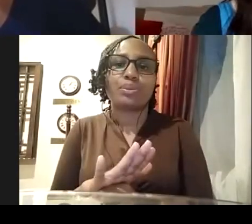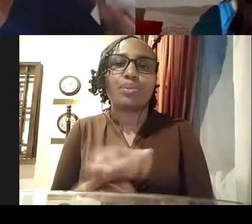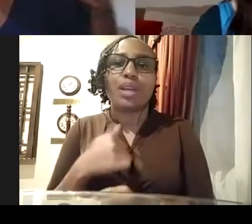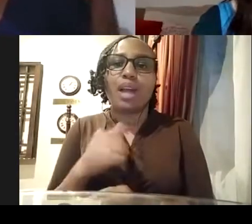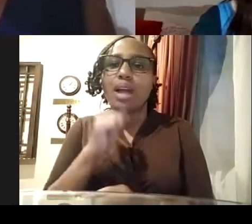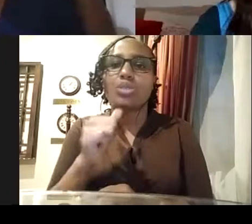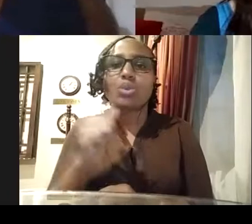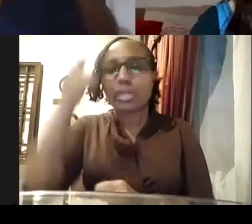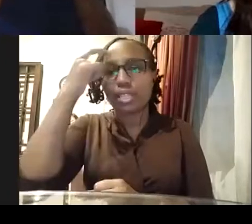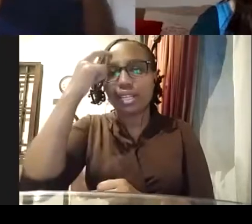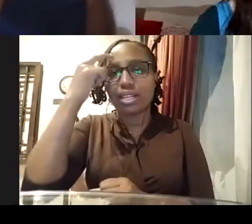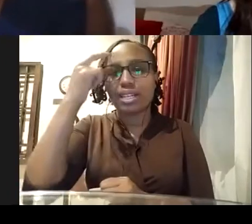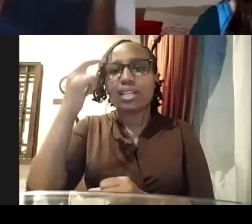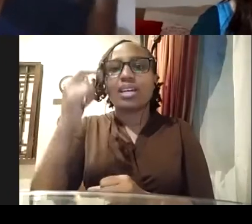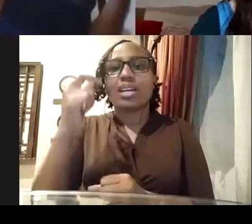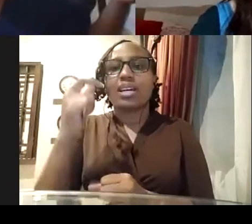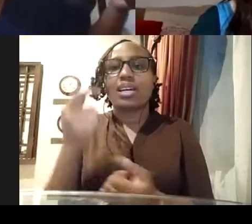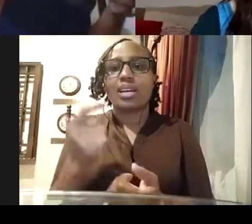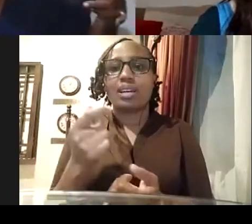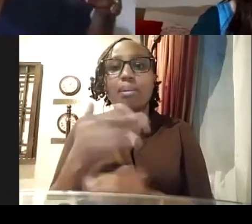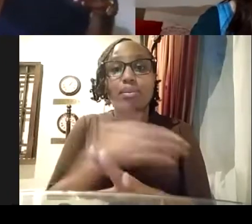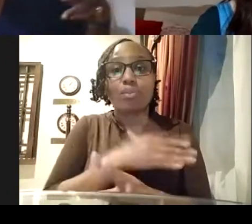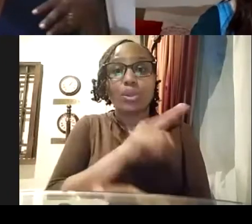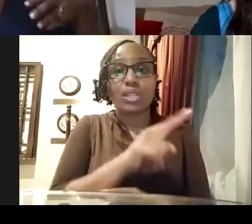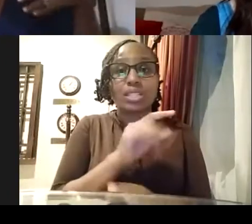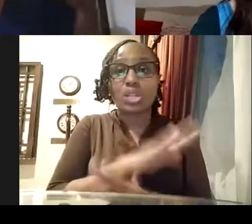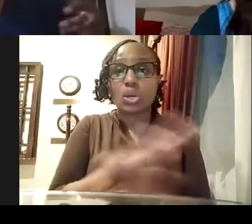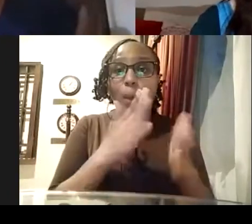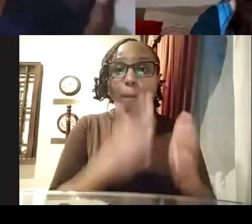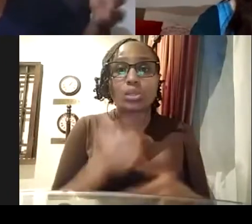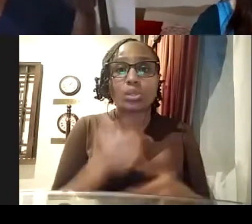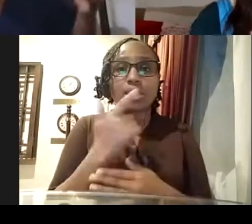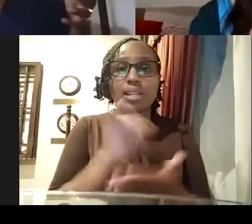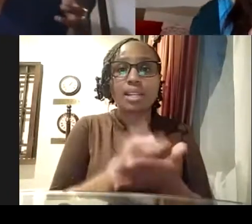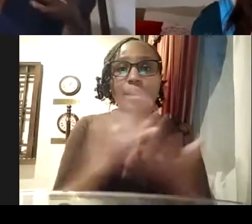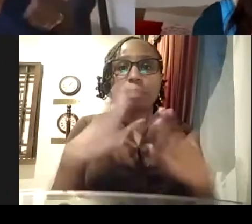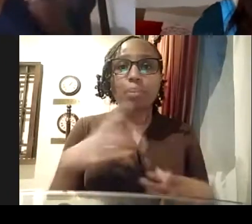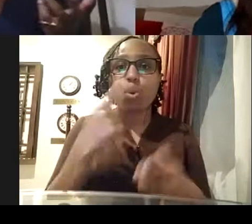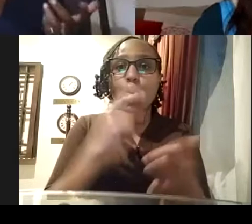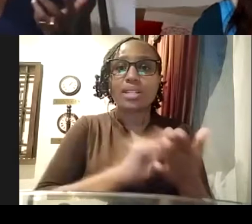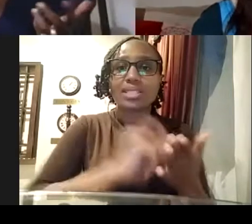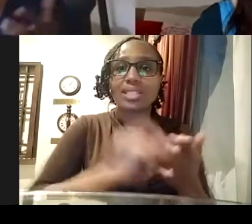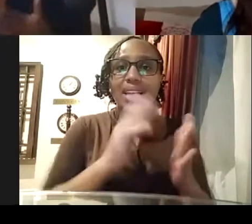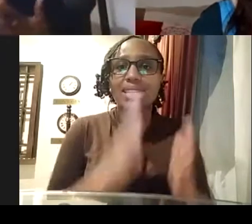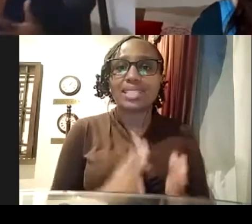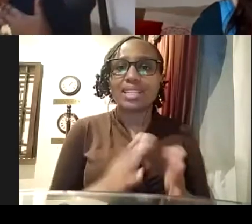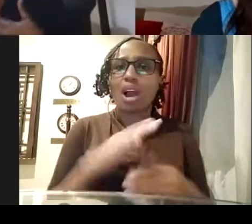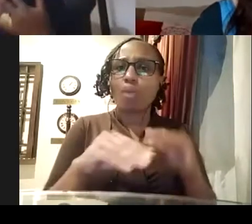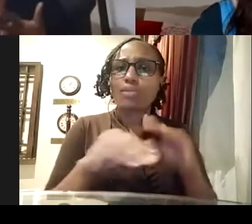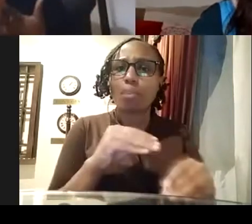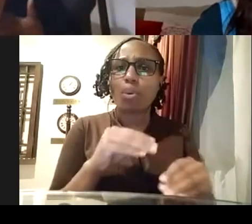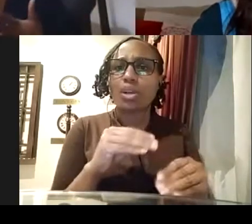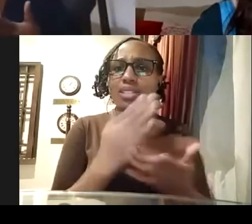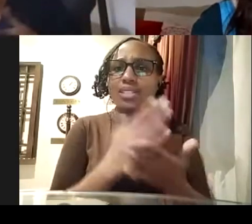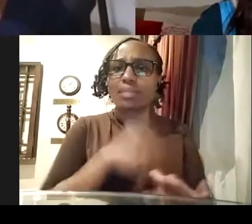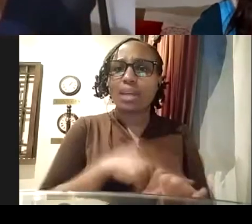I don't think, in fact, just now in the session we had before this one, Lauren just said that people who are journalists and writers, we're so comfortable, in fact, that sometimes we forget to